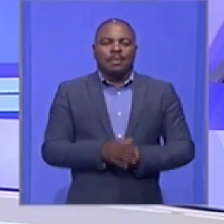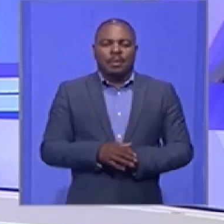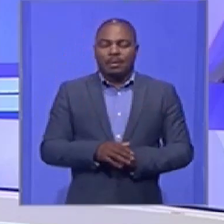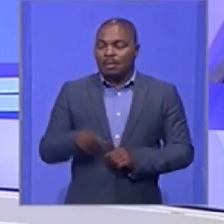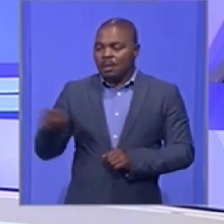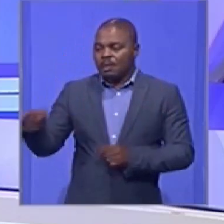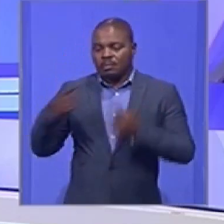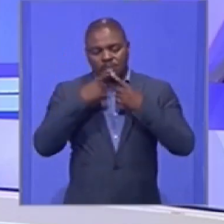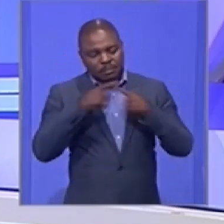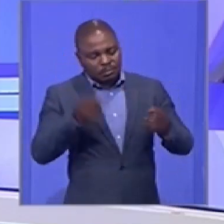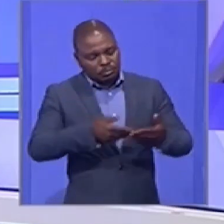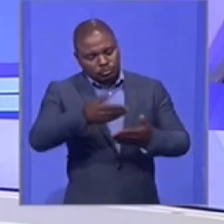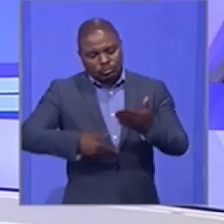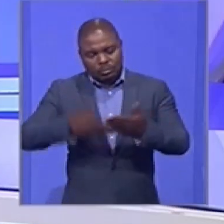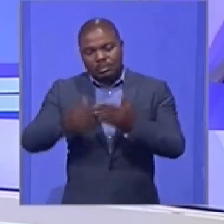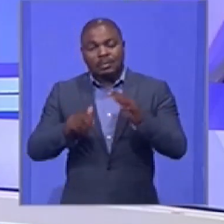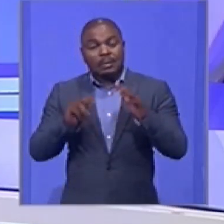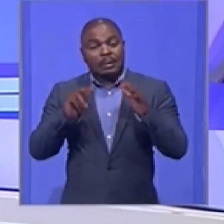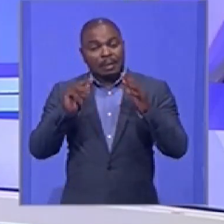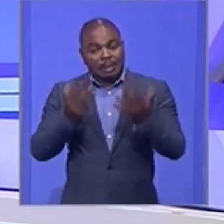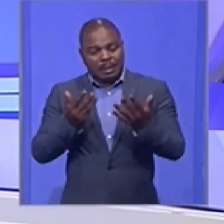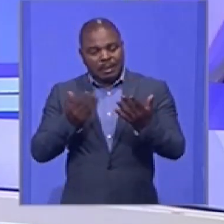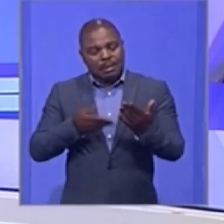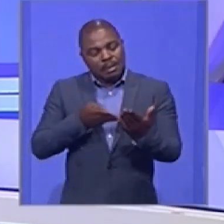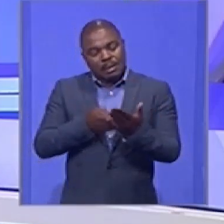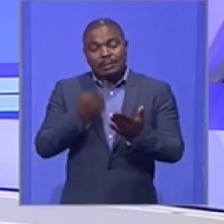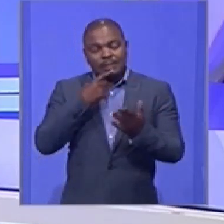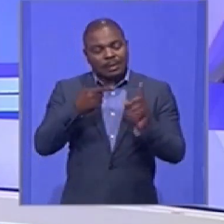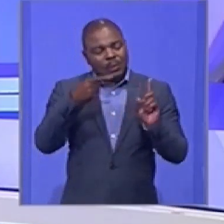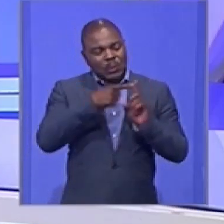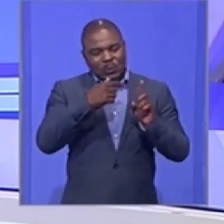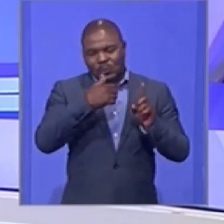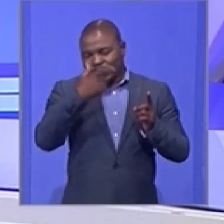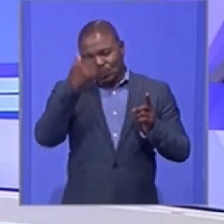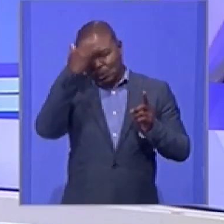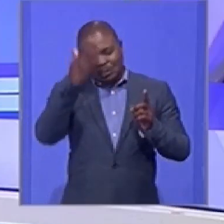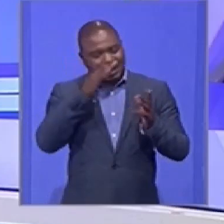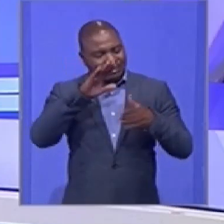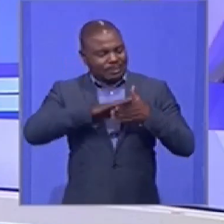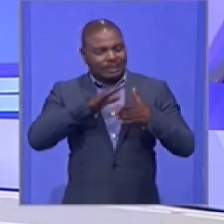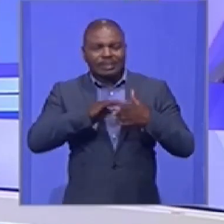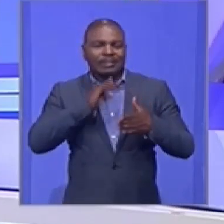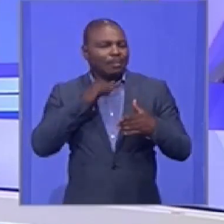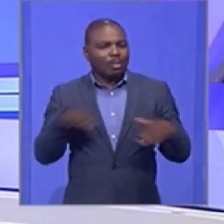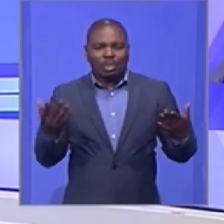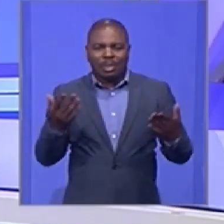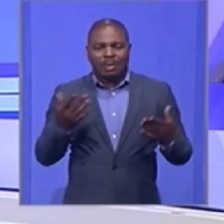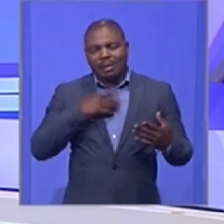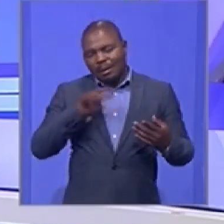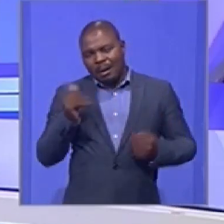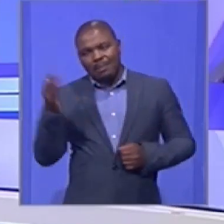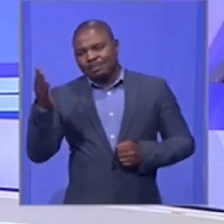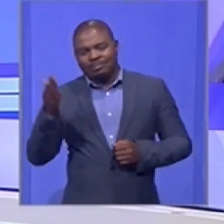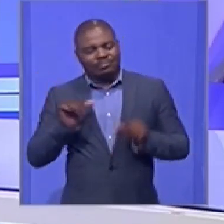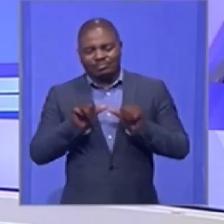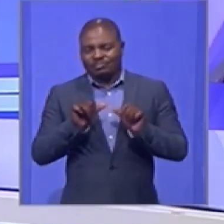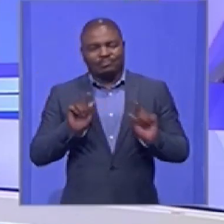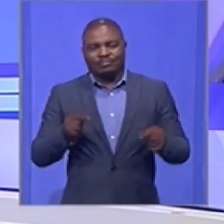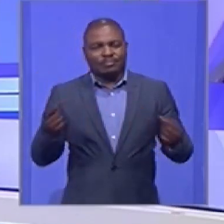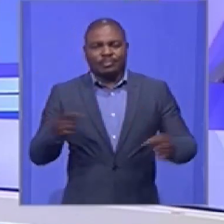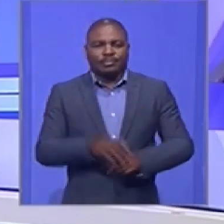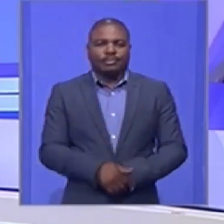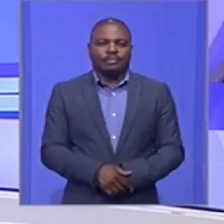katlholo sa ditsebe di le 9 se tlhalosa fa Zuma sena mabaka a utlwalang a go ka rebolelwa tetla ya go ikuela